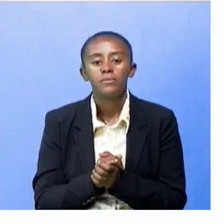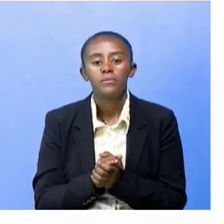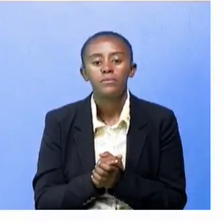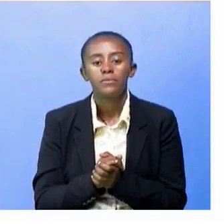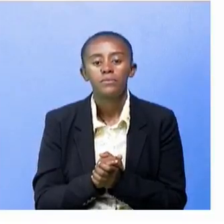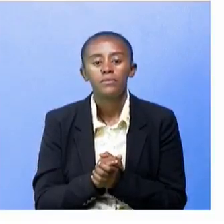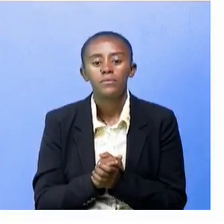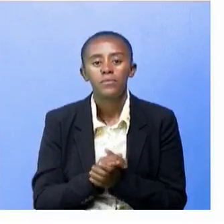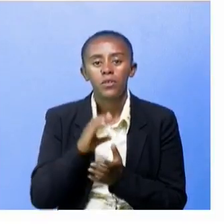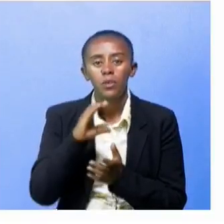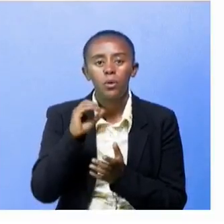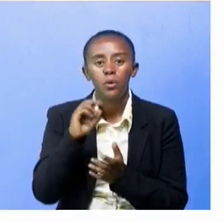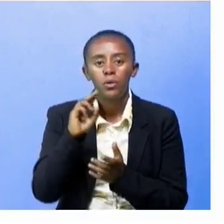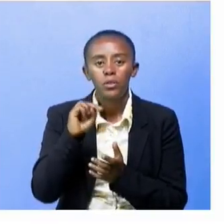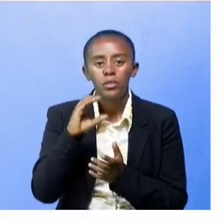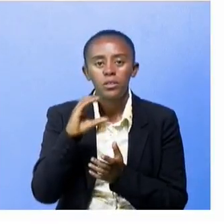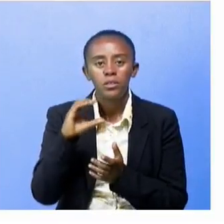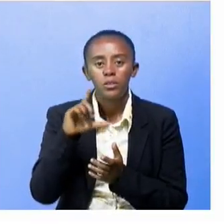concluding